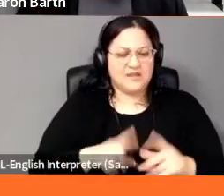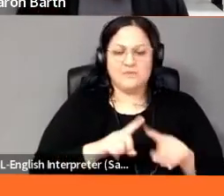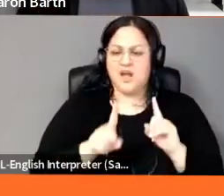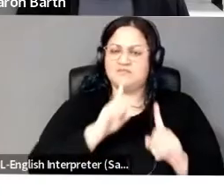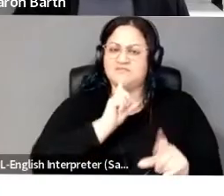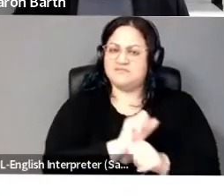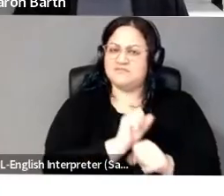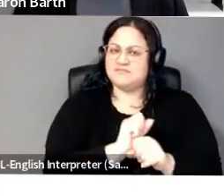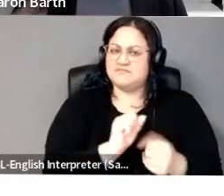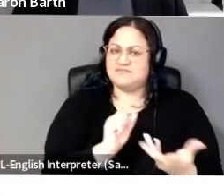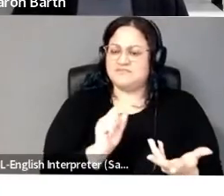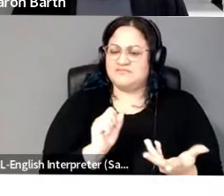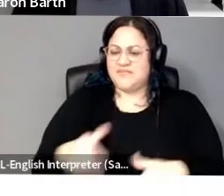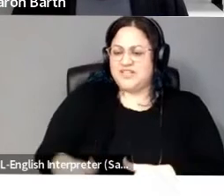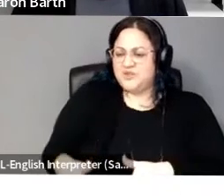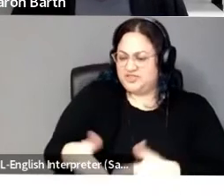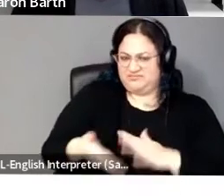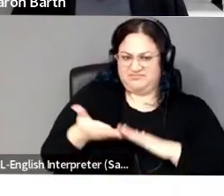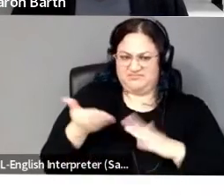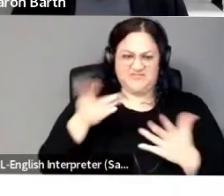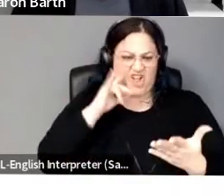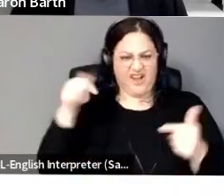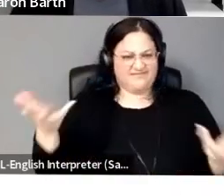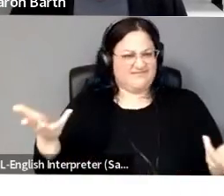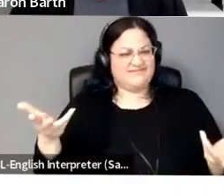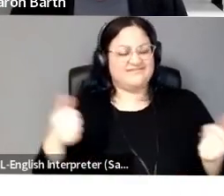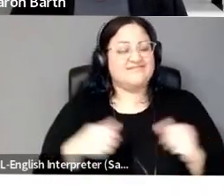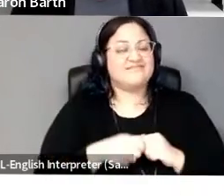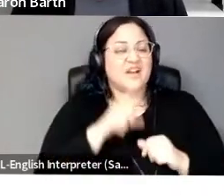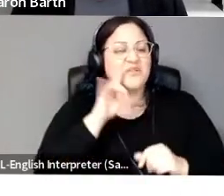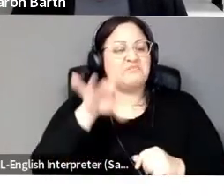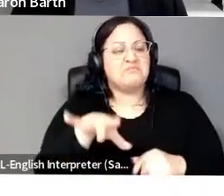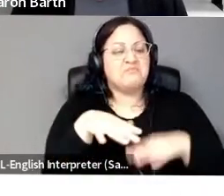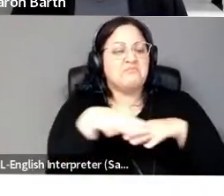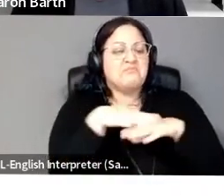okay? So tell me, A or B here?